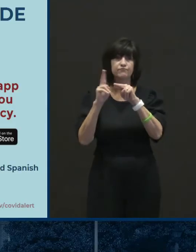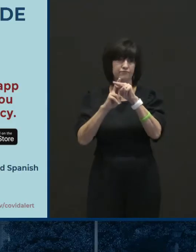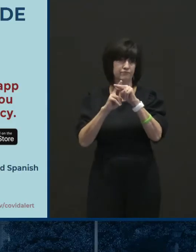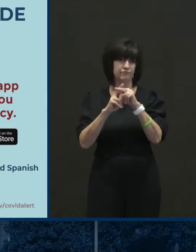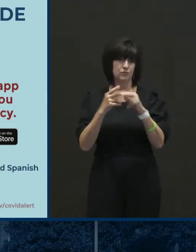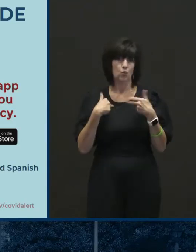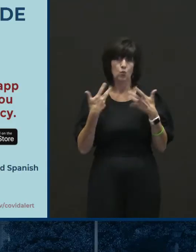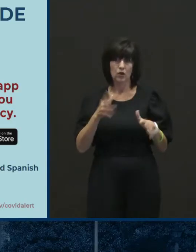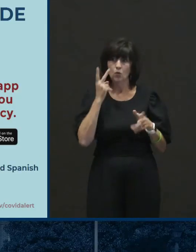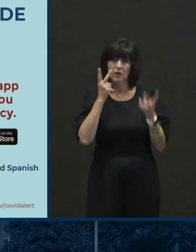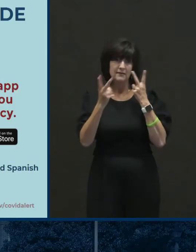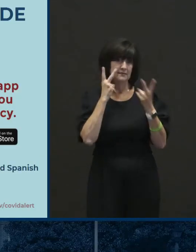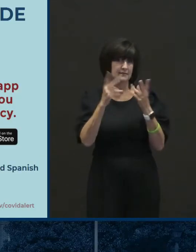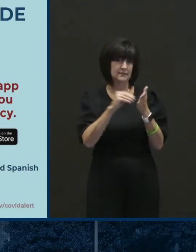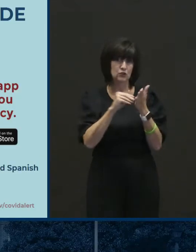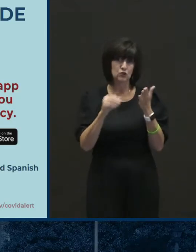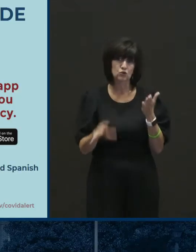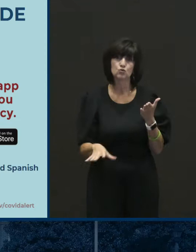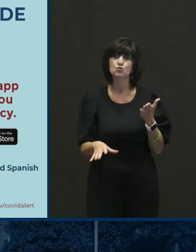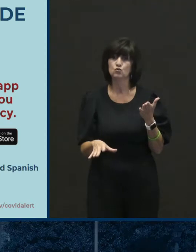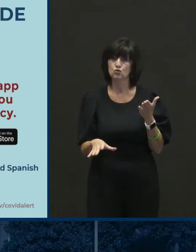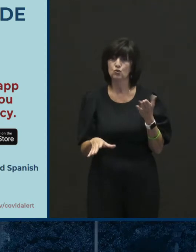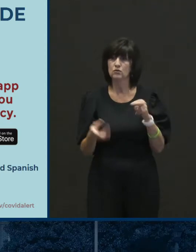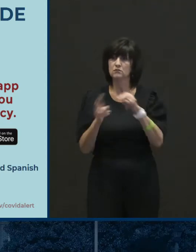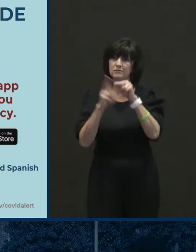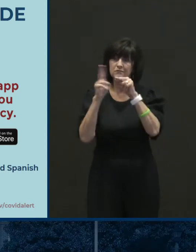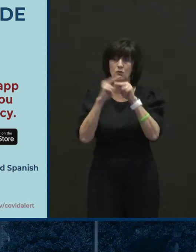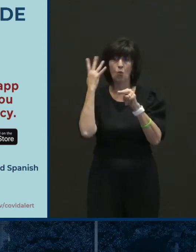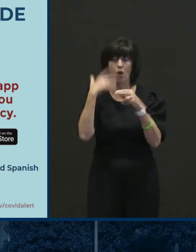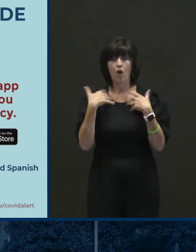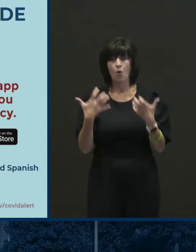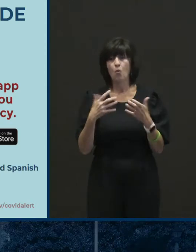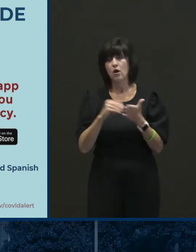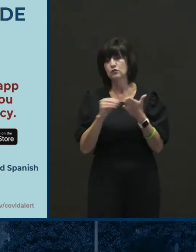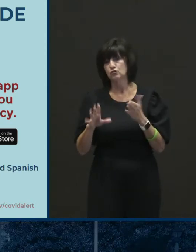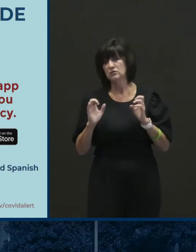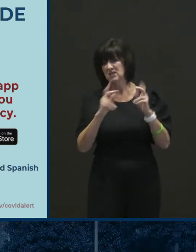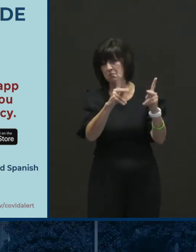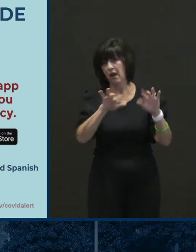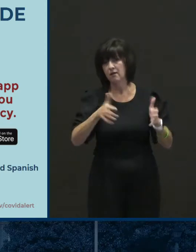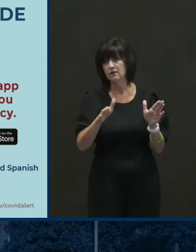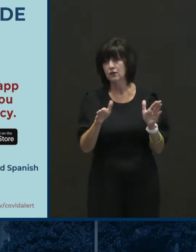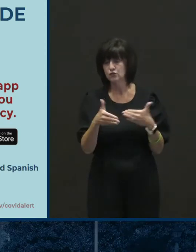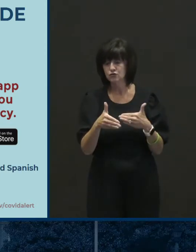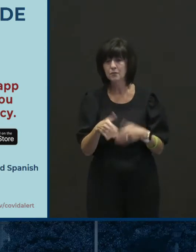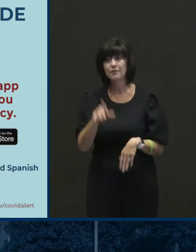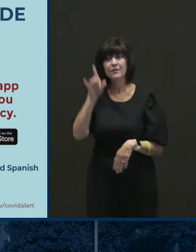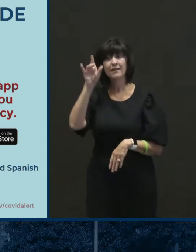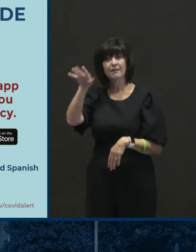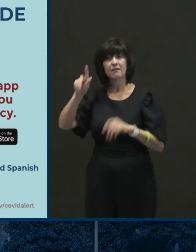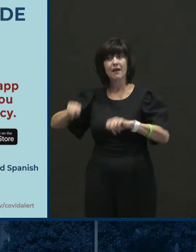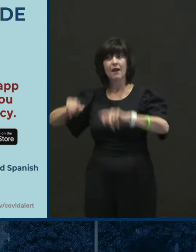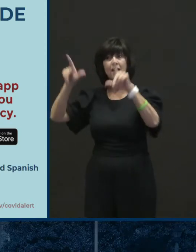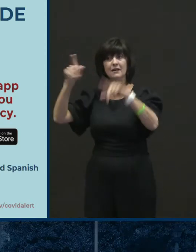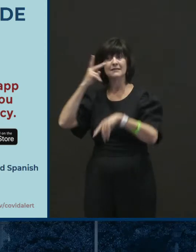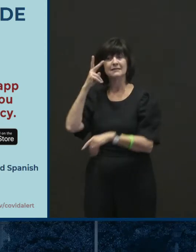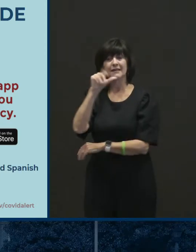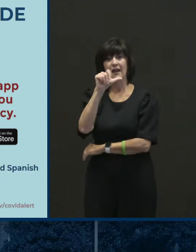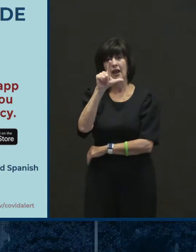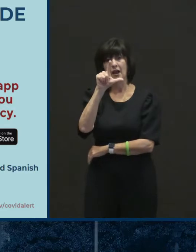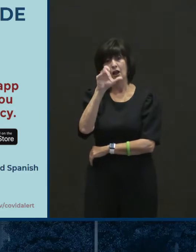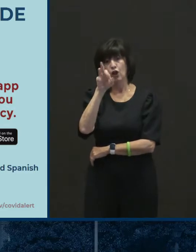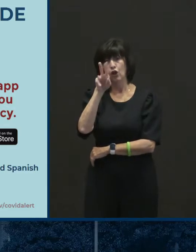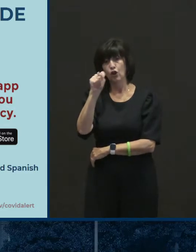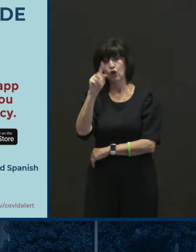classrooms. We talk at the front, you should have seen this little advertisement for the COVID Alert DE app. It really